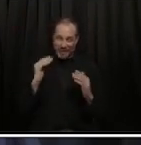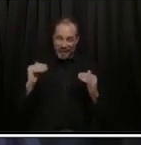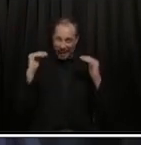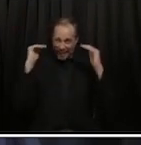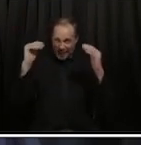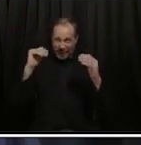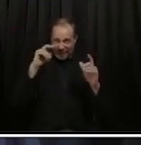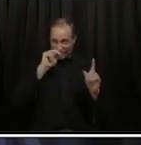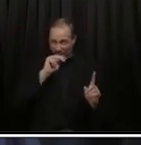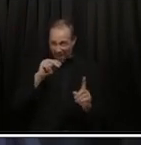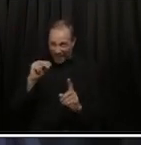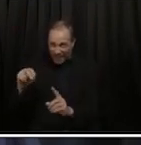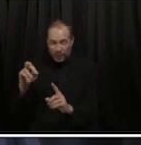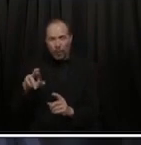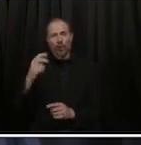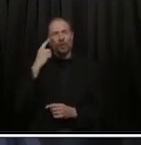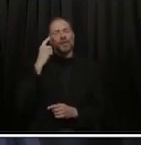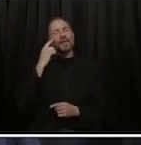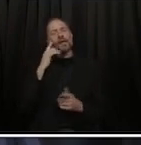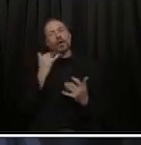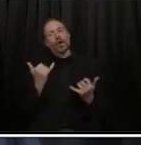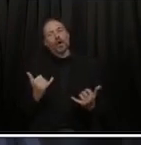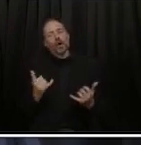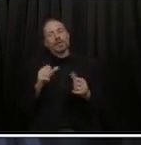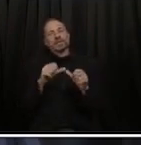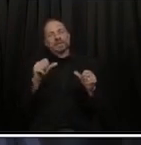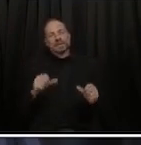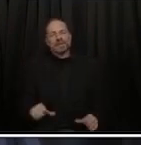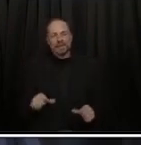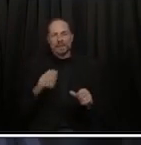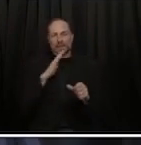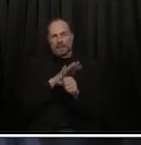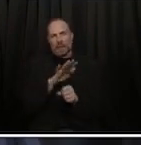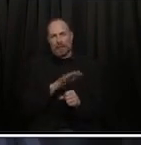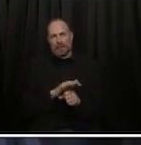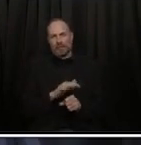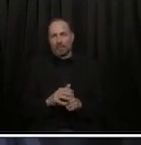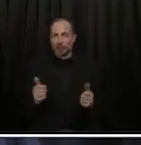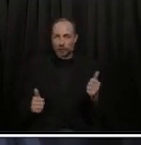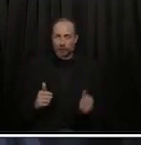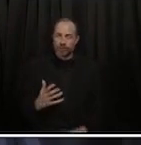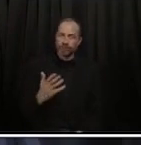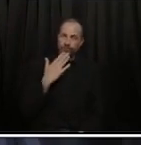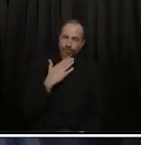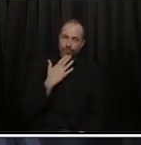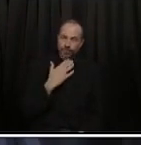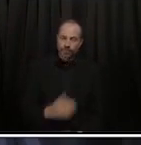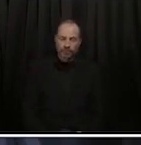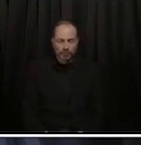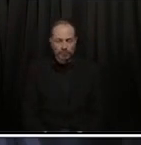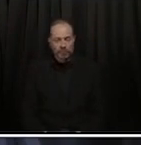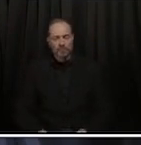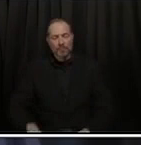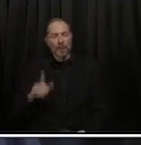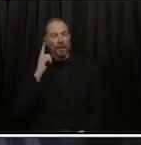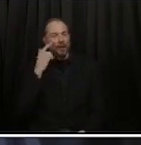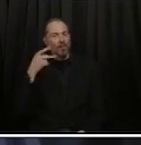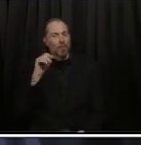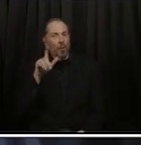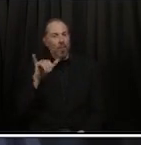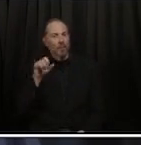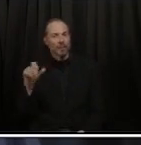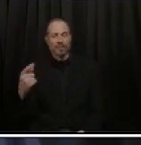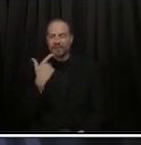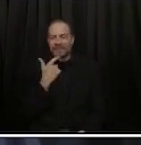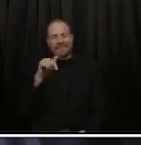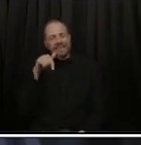or do you feel that the current detection system is still adequate? Thanks. So this virus